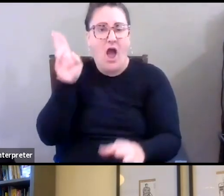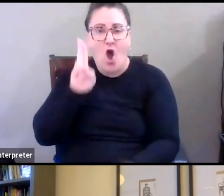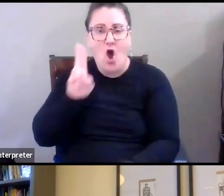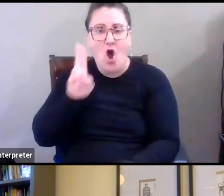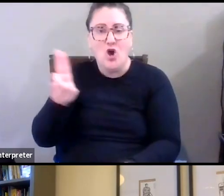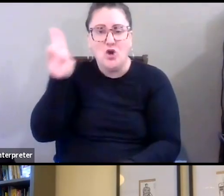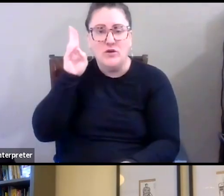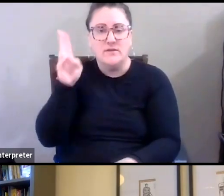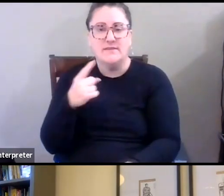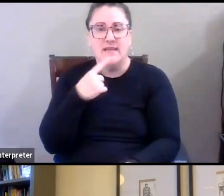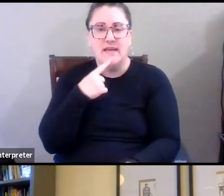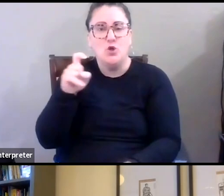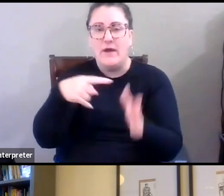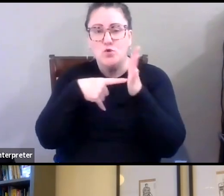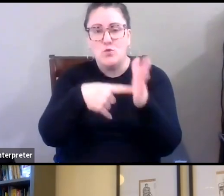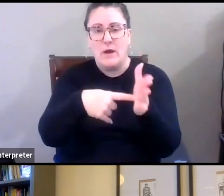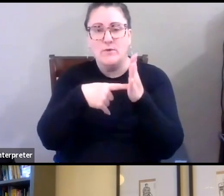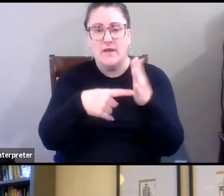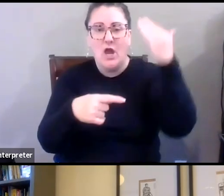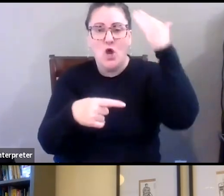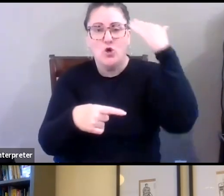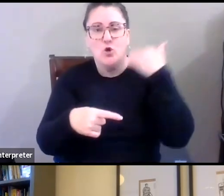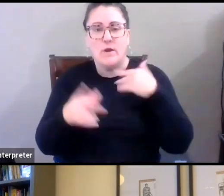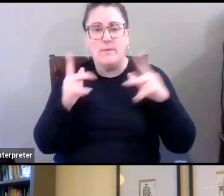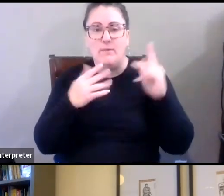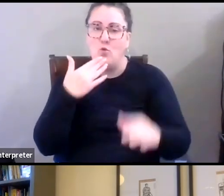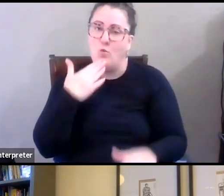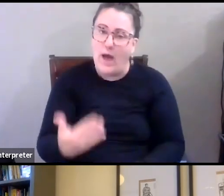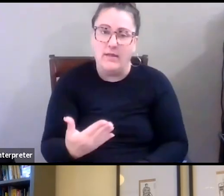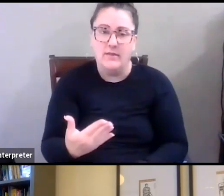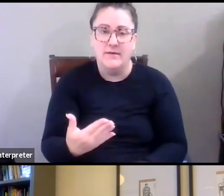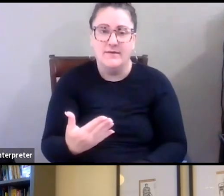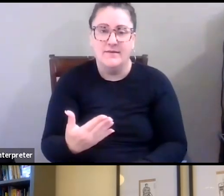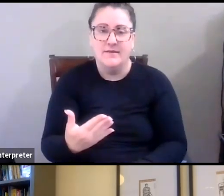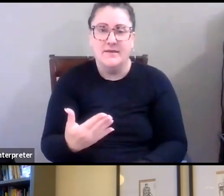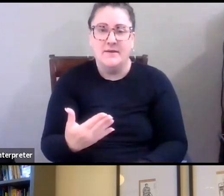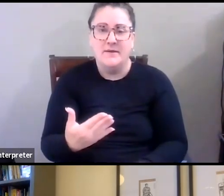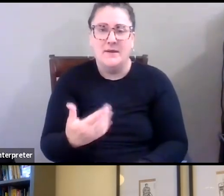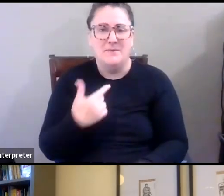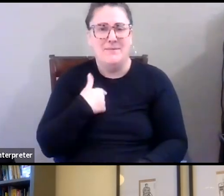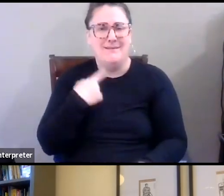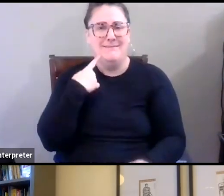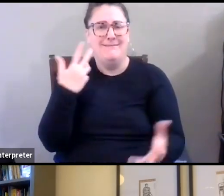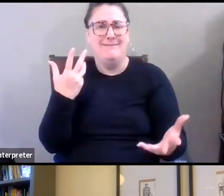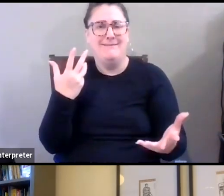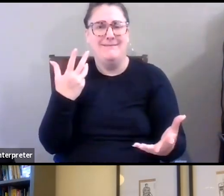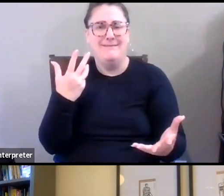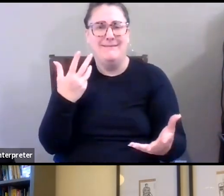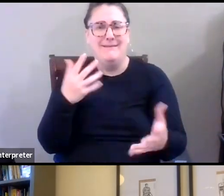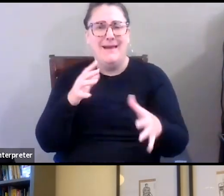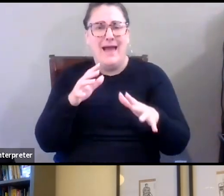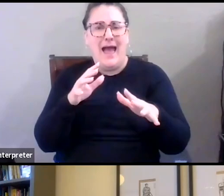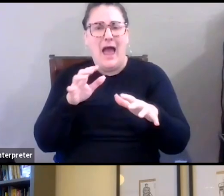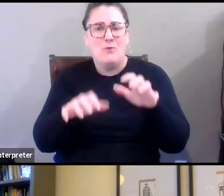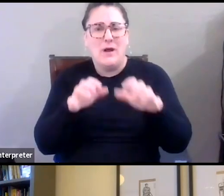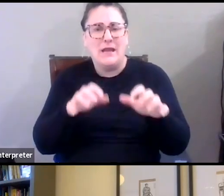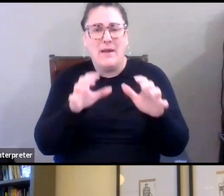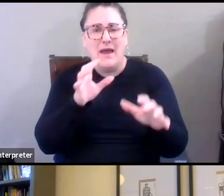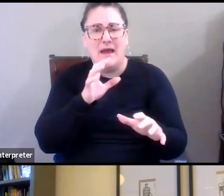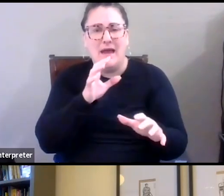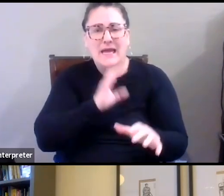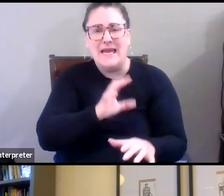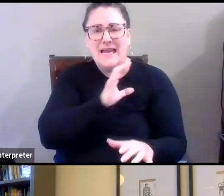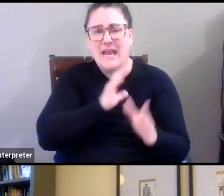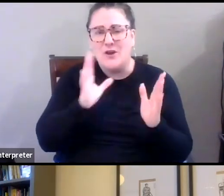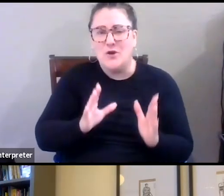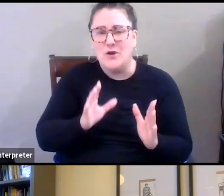you have to represent the Korean people well, right? And I'm just thinking, I'm writing about characters. This is not gonna be the